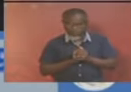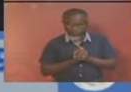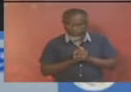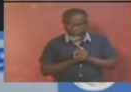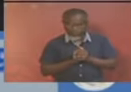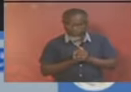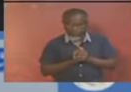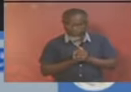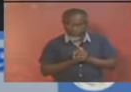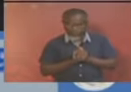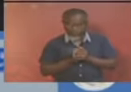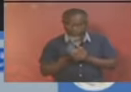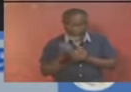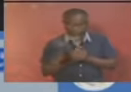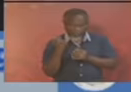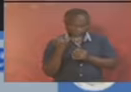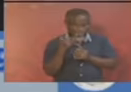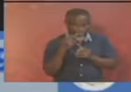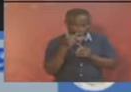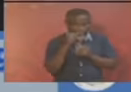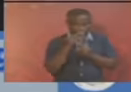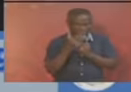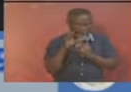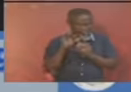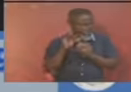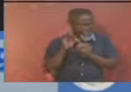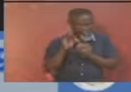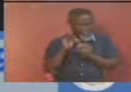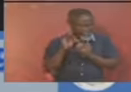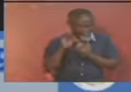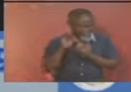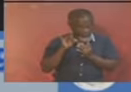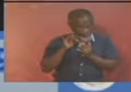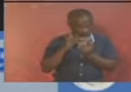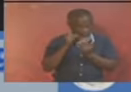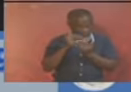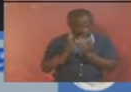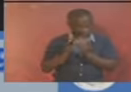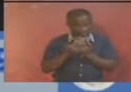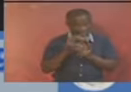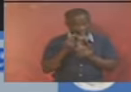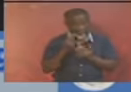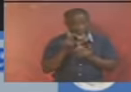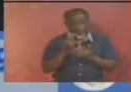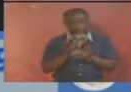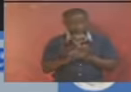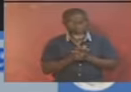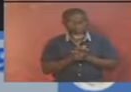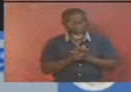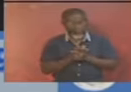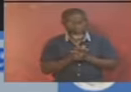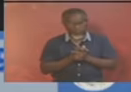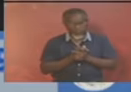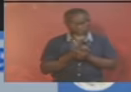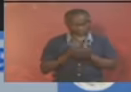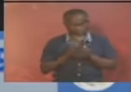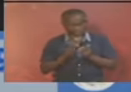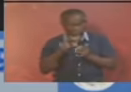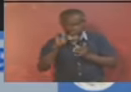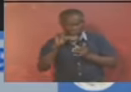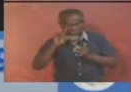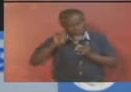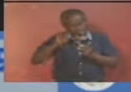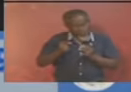as of Monday, 8th of March, and there were about 7,000